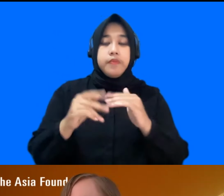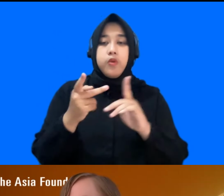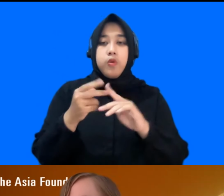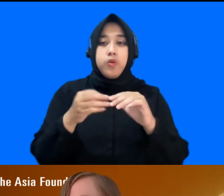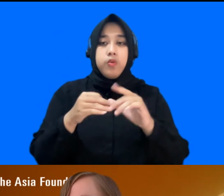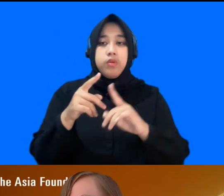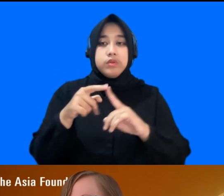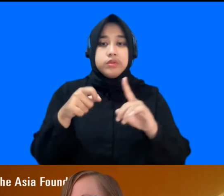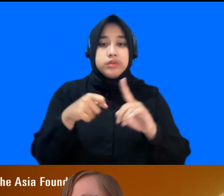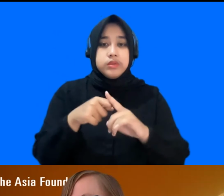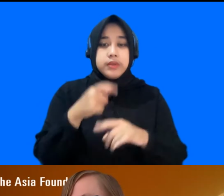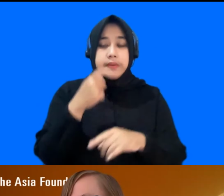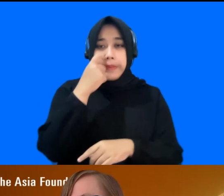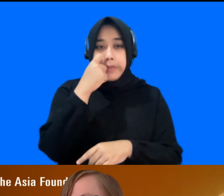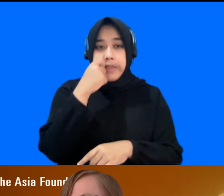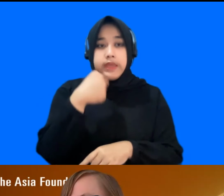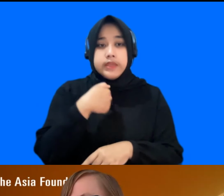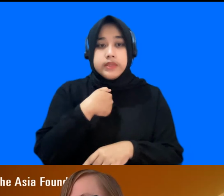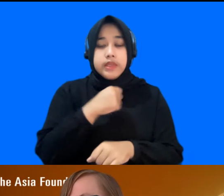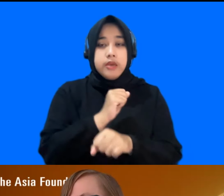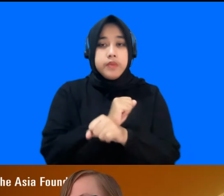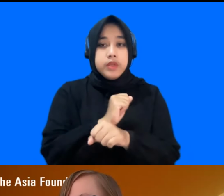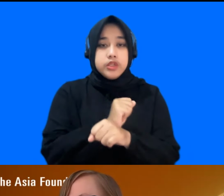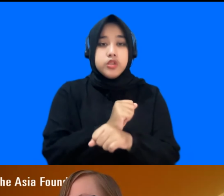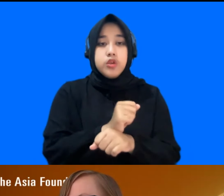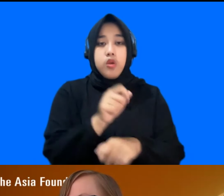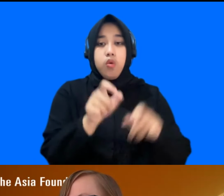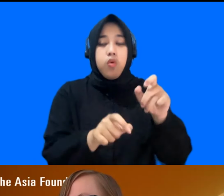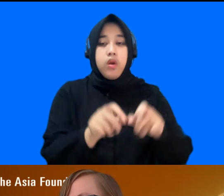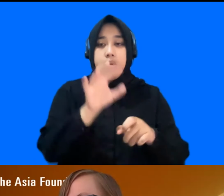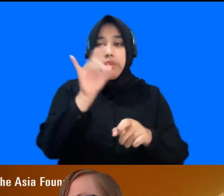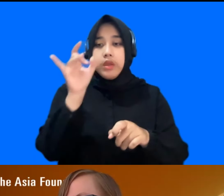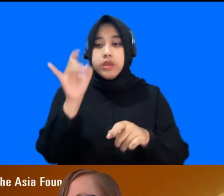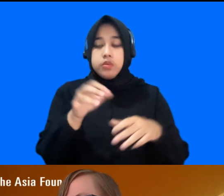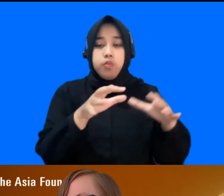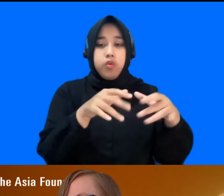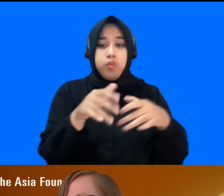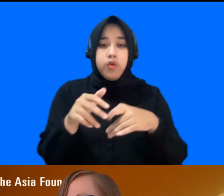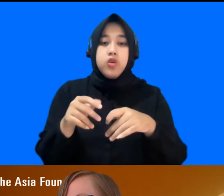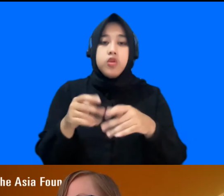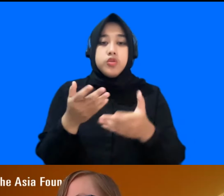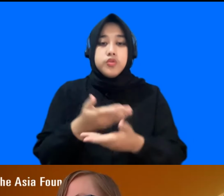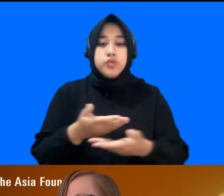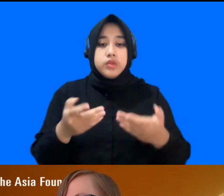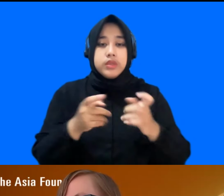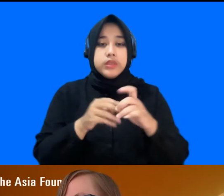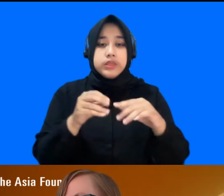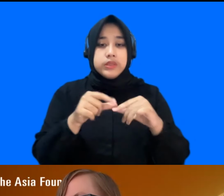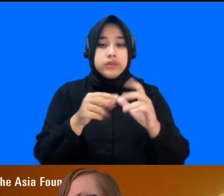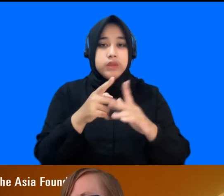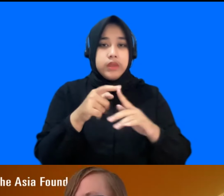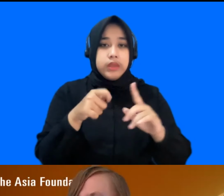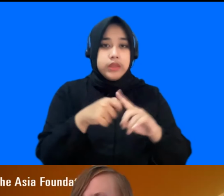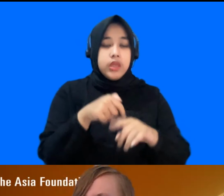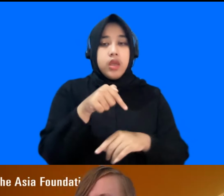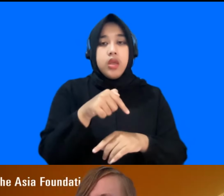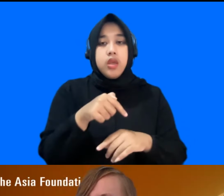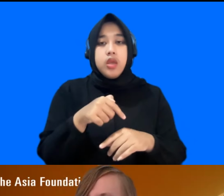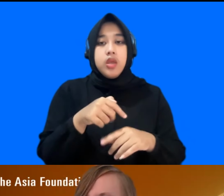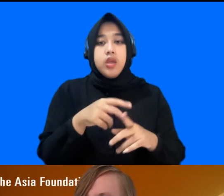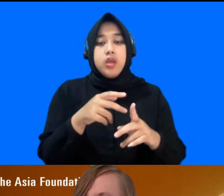social sciences, from the humanitarian and development and aid sector, and they always be open to, you know,